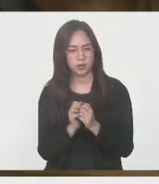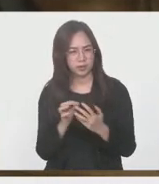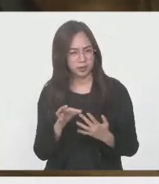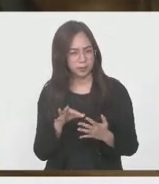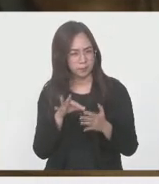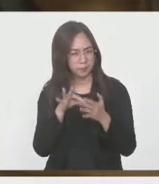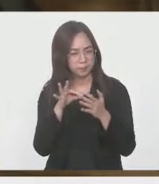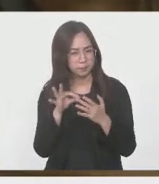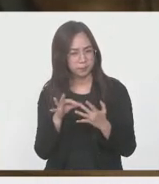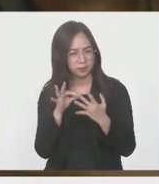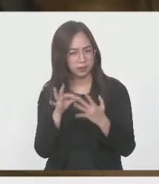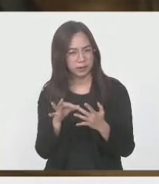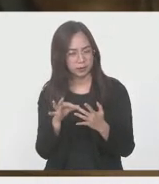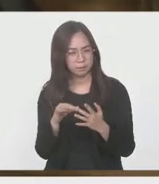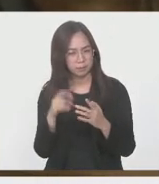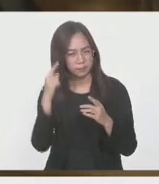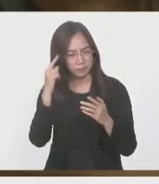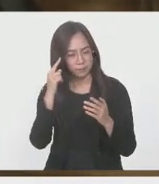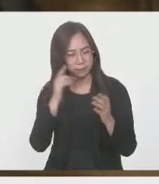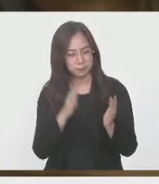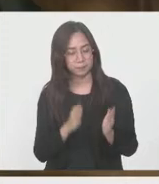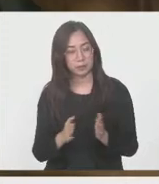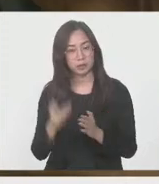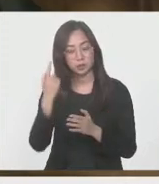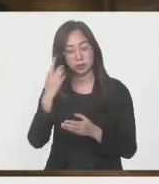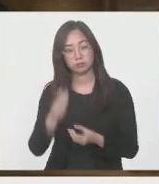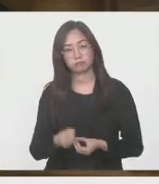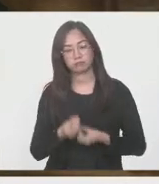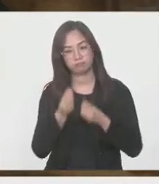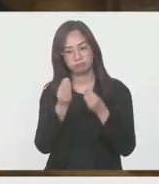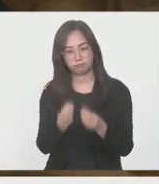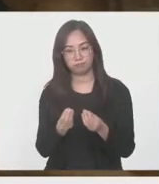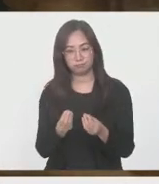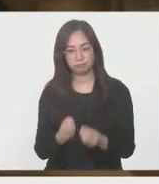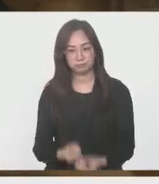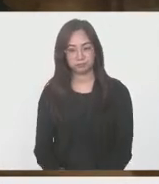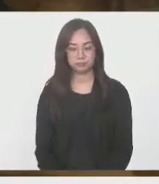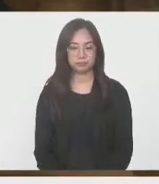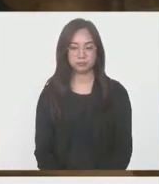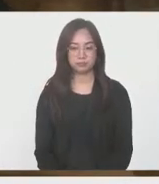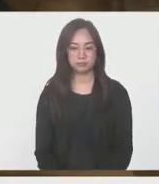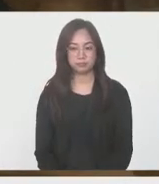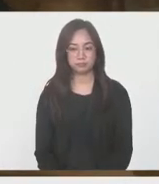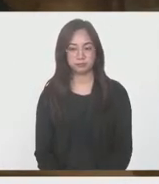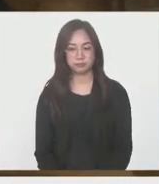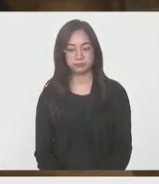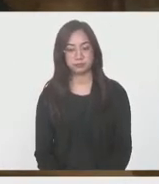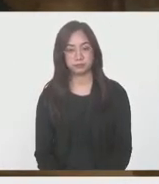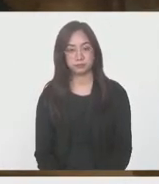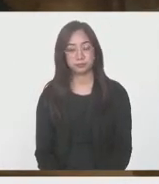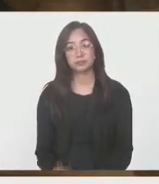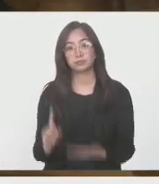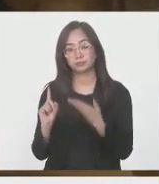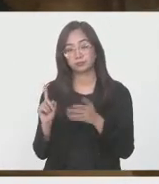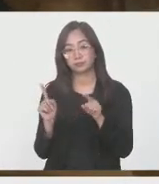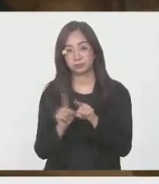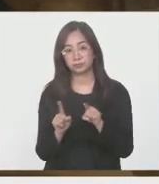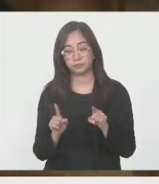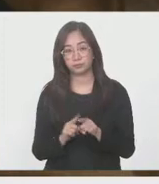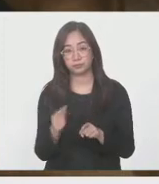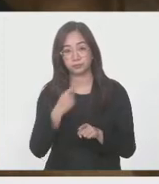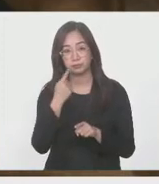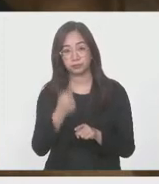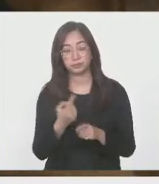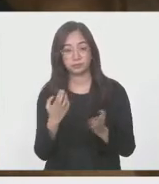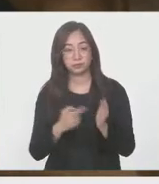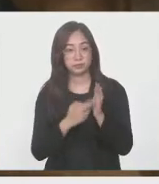specific, particular plans to offer. Czech President Pavel also disclosed that the